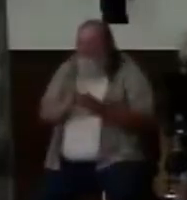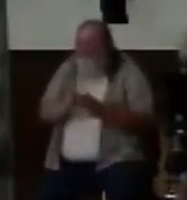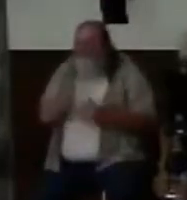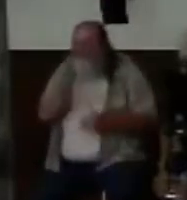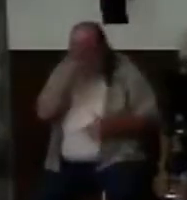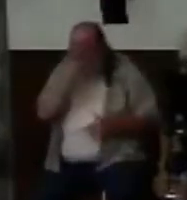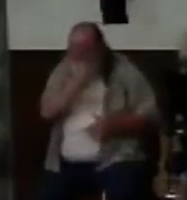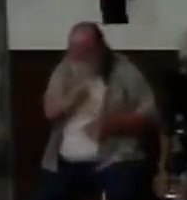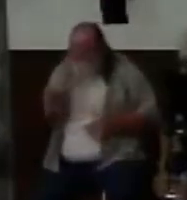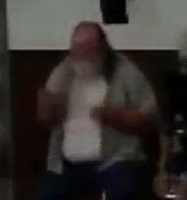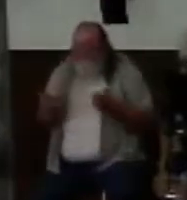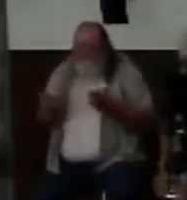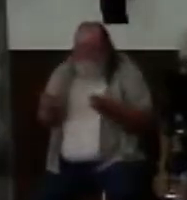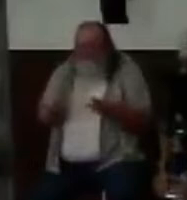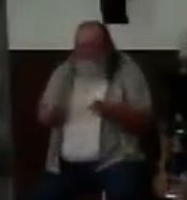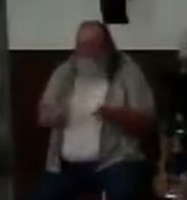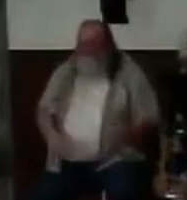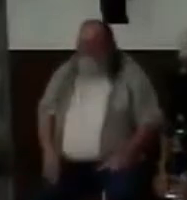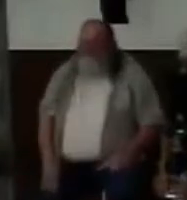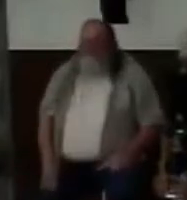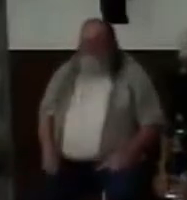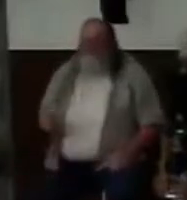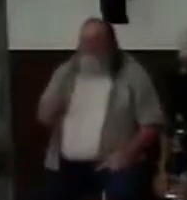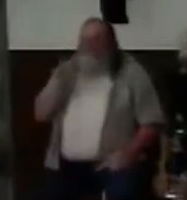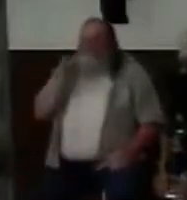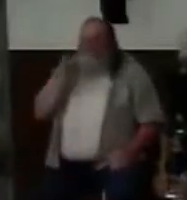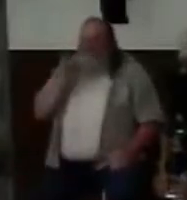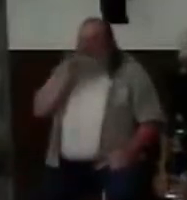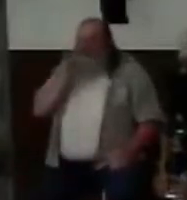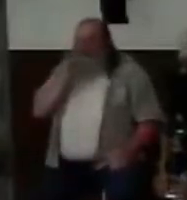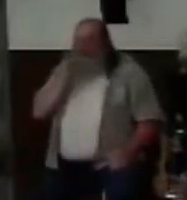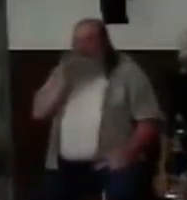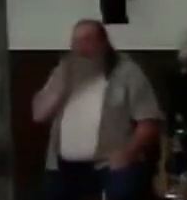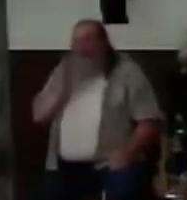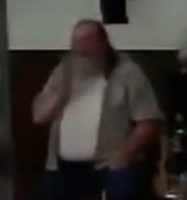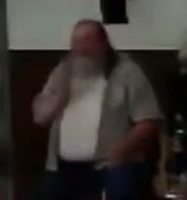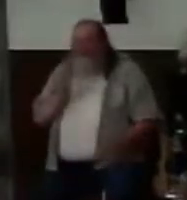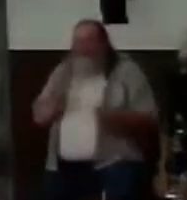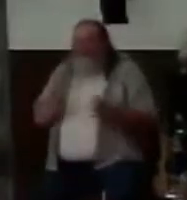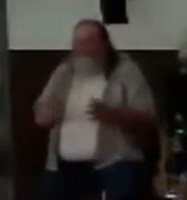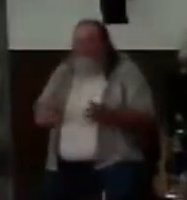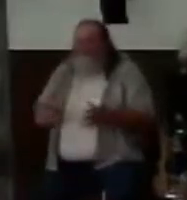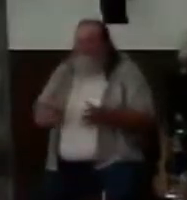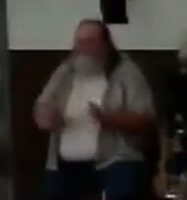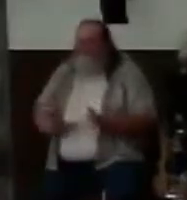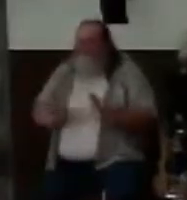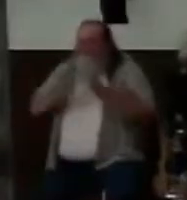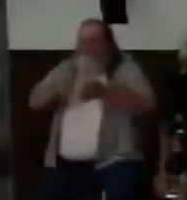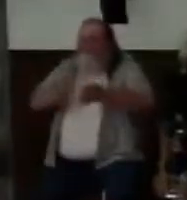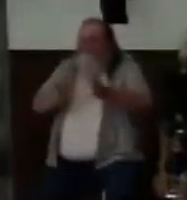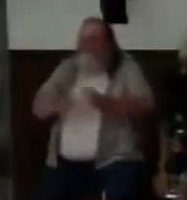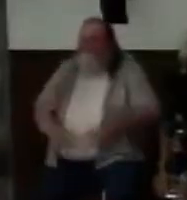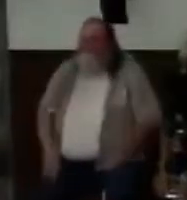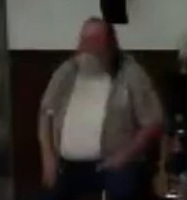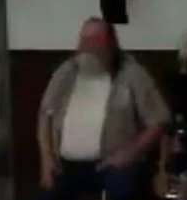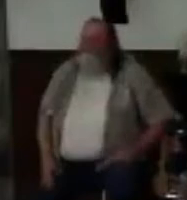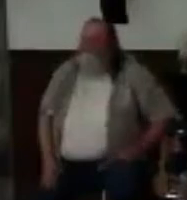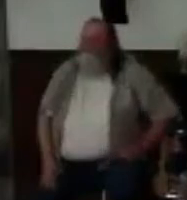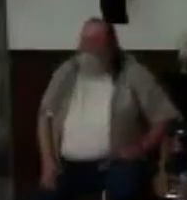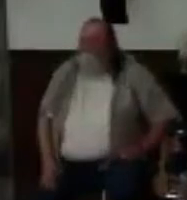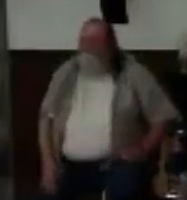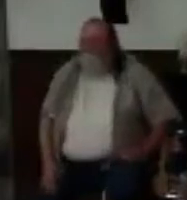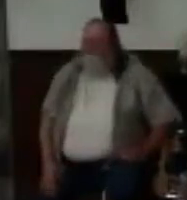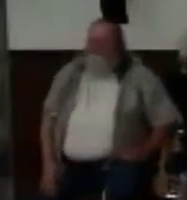The water in the vase signified when water gushed out of the rock for Israelites. Jehovah Jireh, the